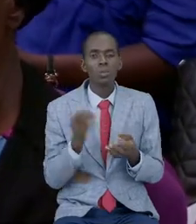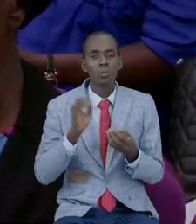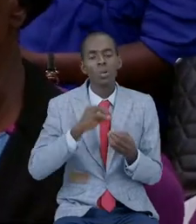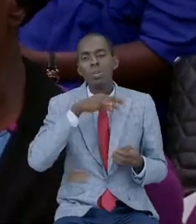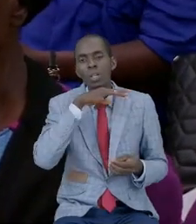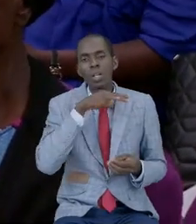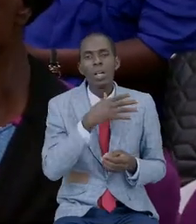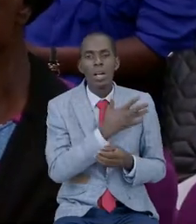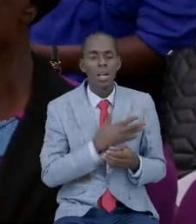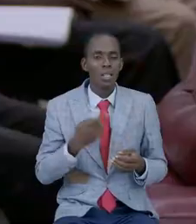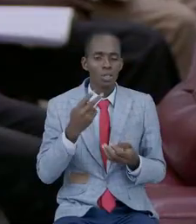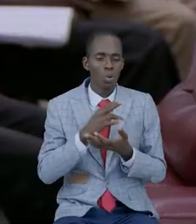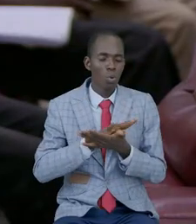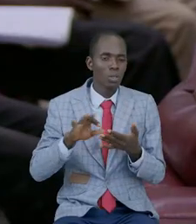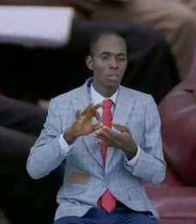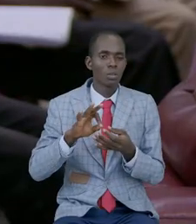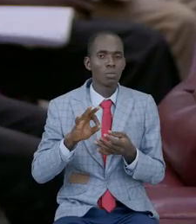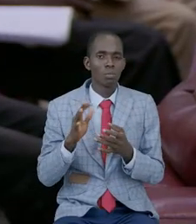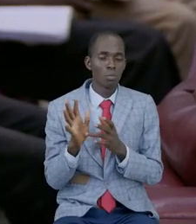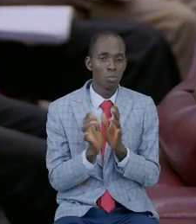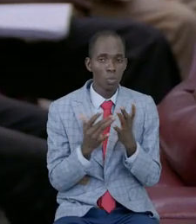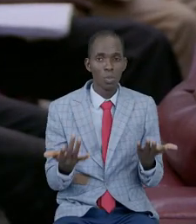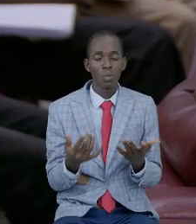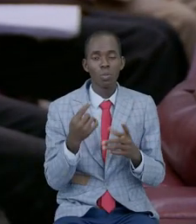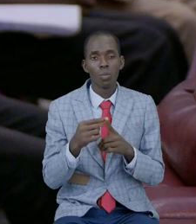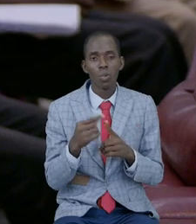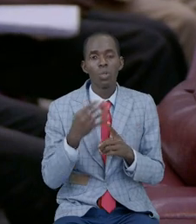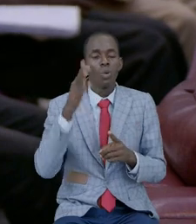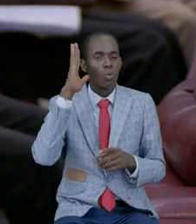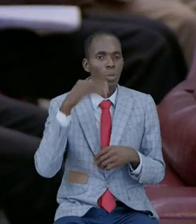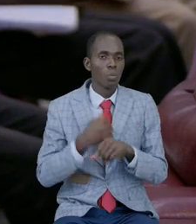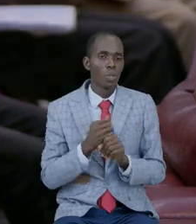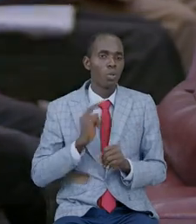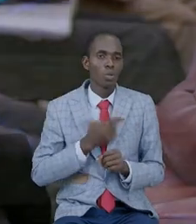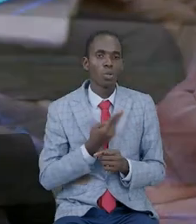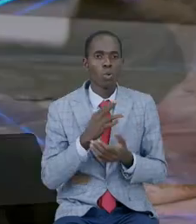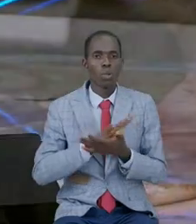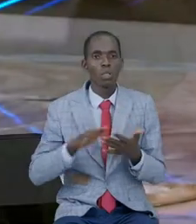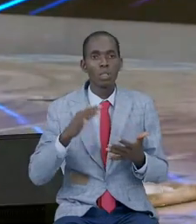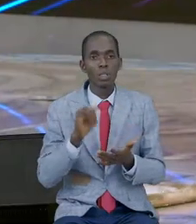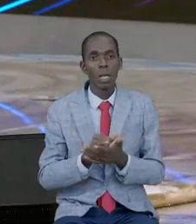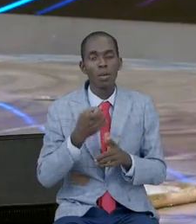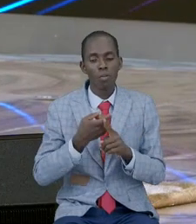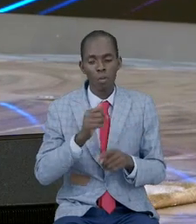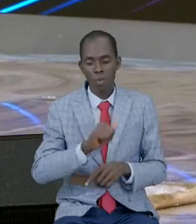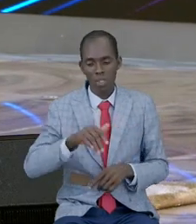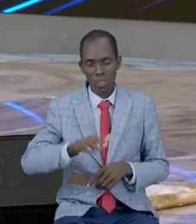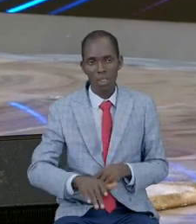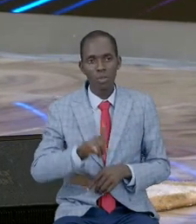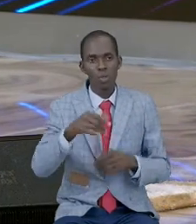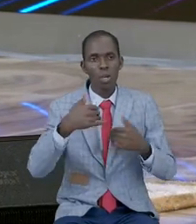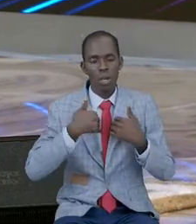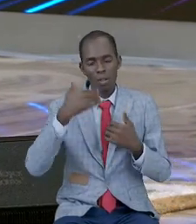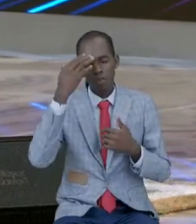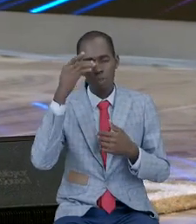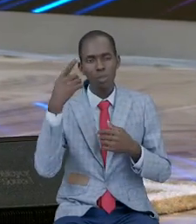will make us holy and that from a child that has known the holy scriptures which are